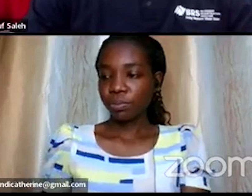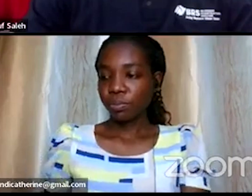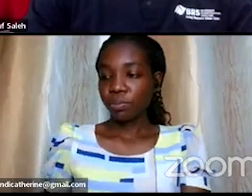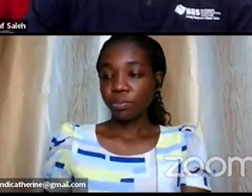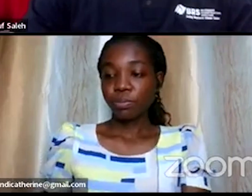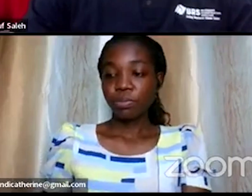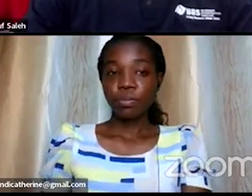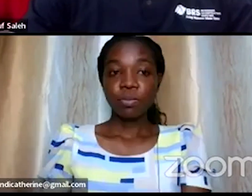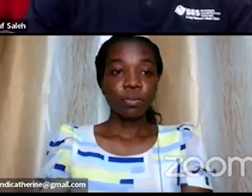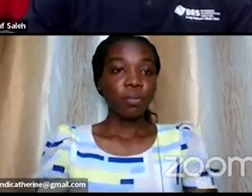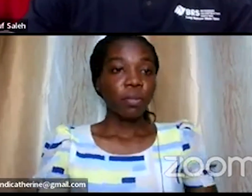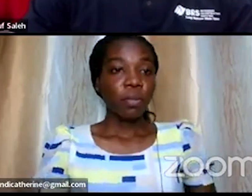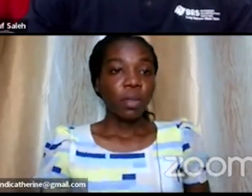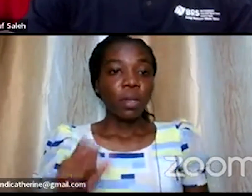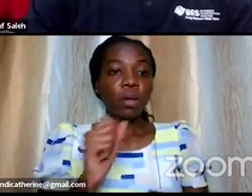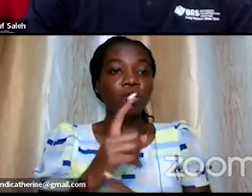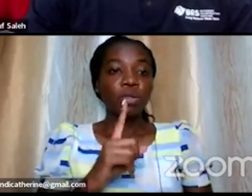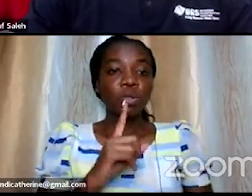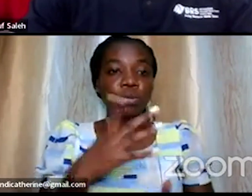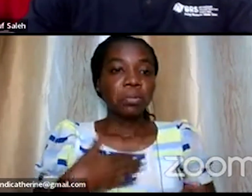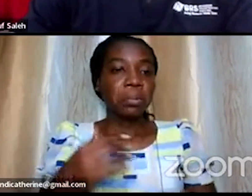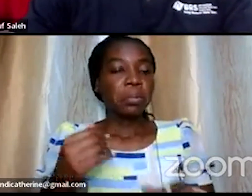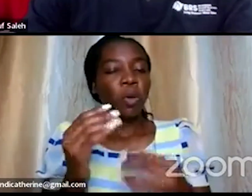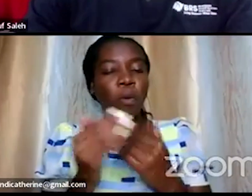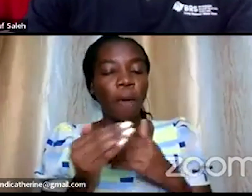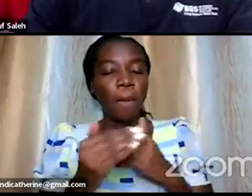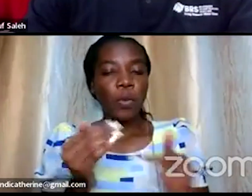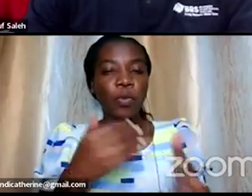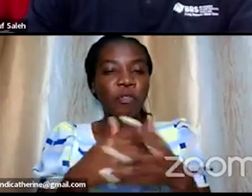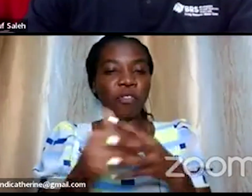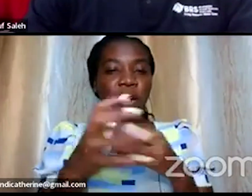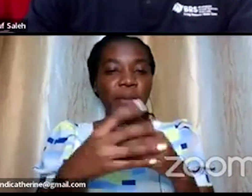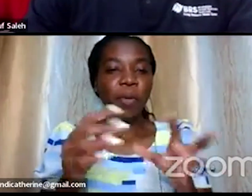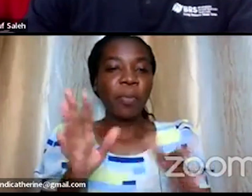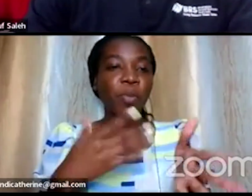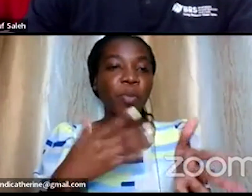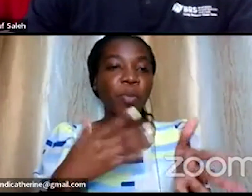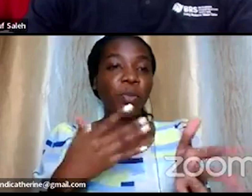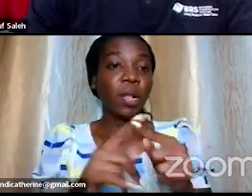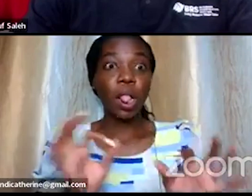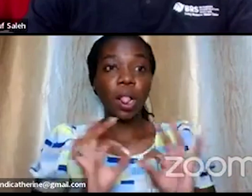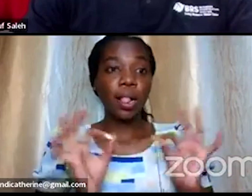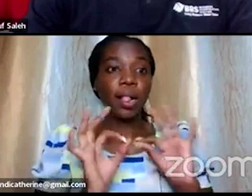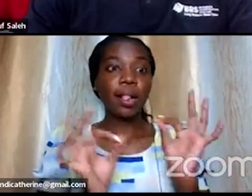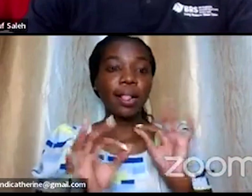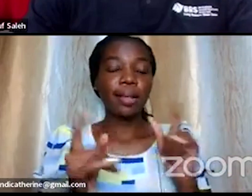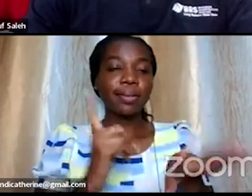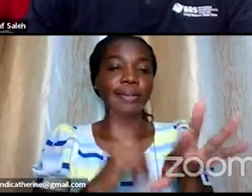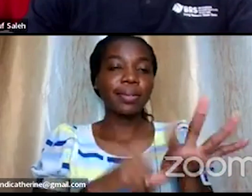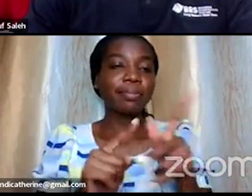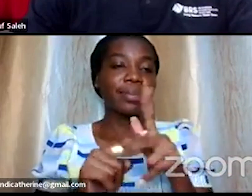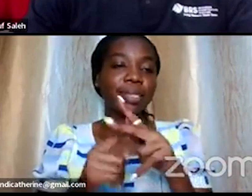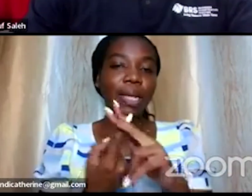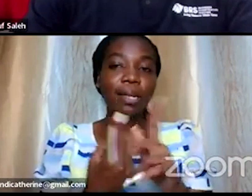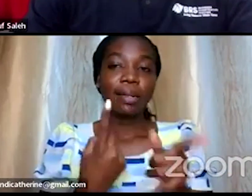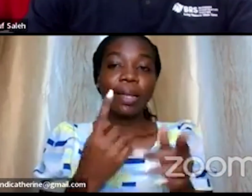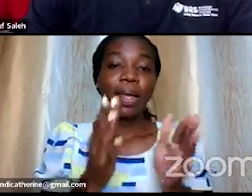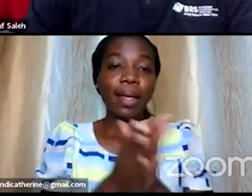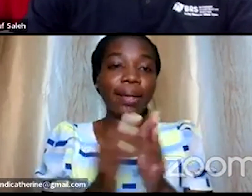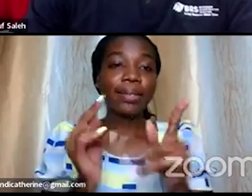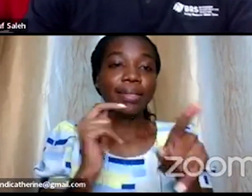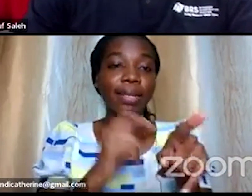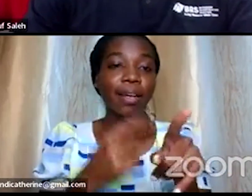Yeah, I was just about to get comfortable with the music and I just realized that, it is time to start and it's time to keep the